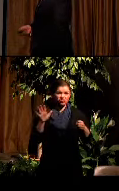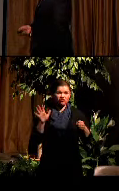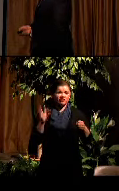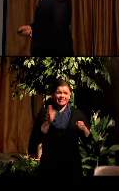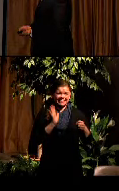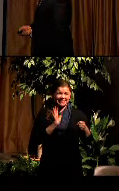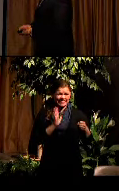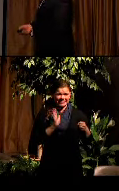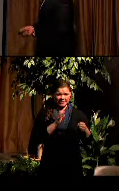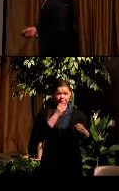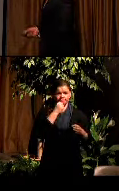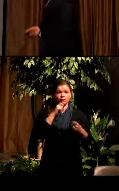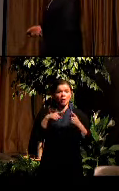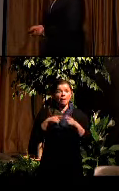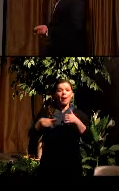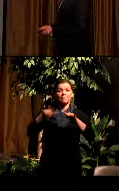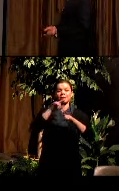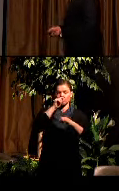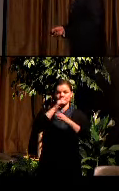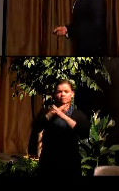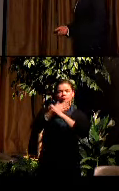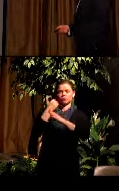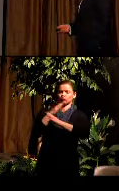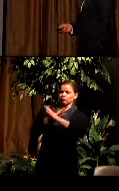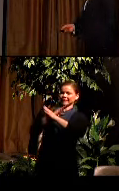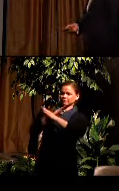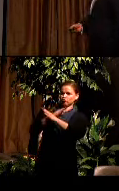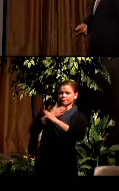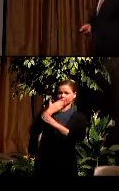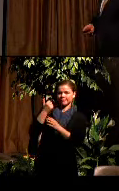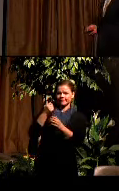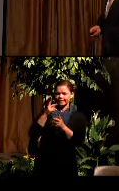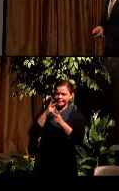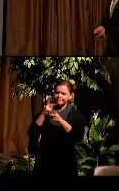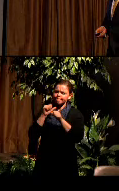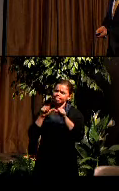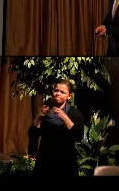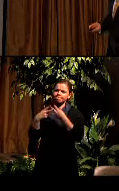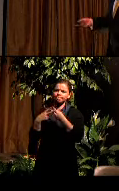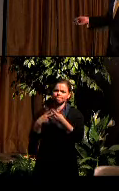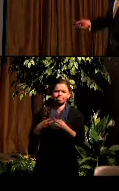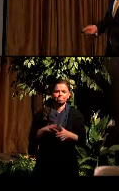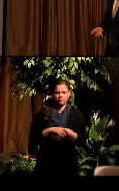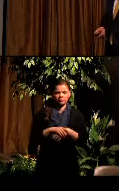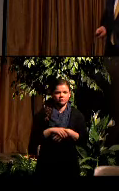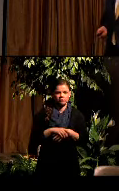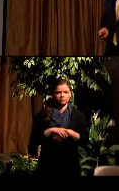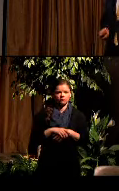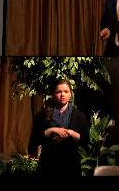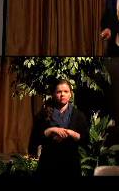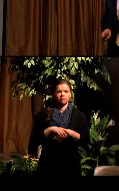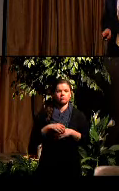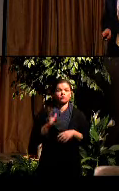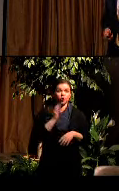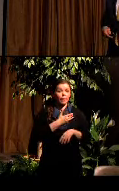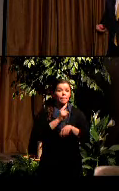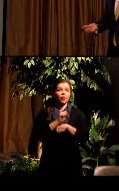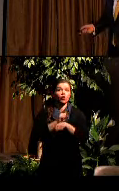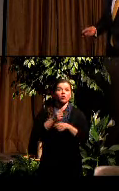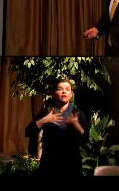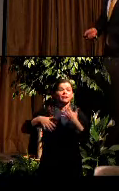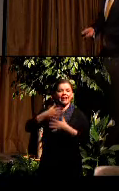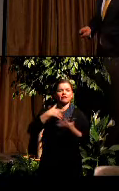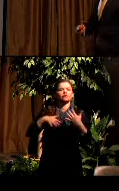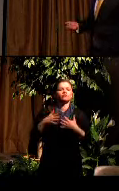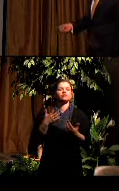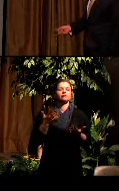common. Our work is proactive, it's interactive, and international in reach. We do long-term and applied research all